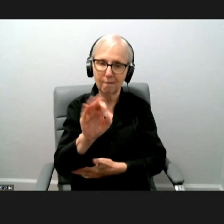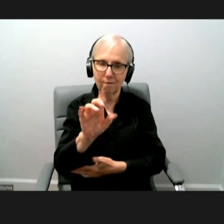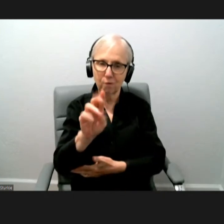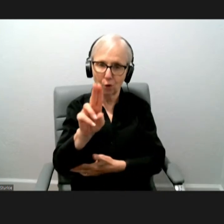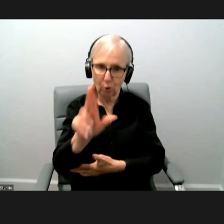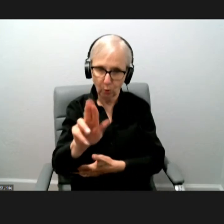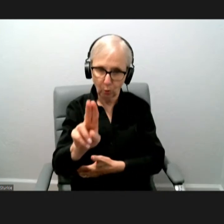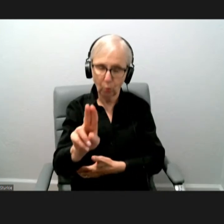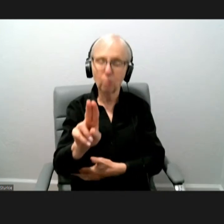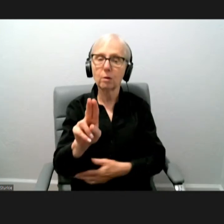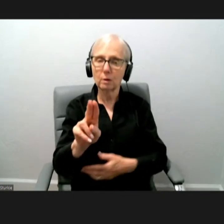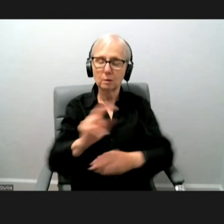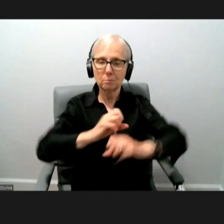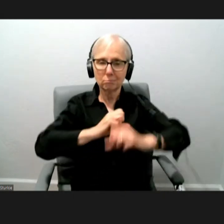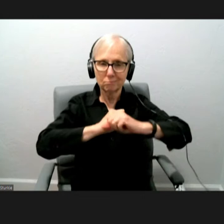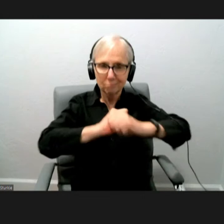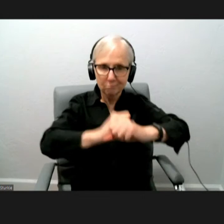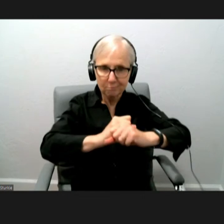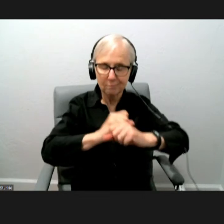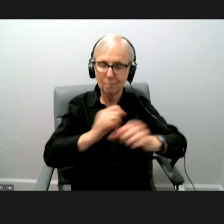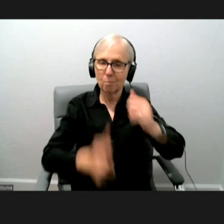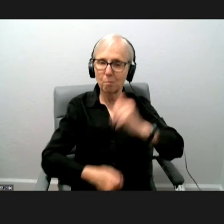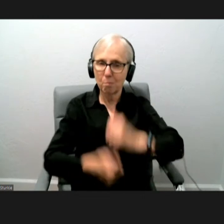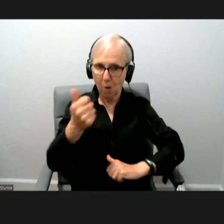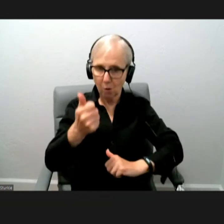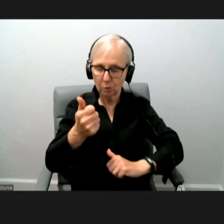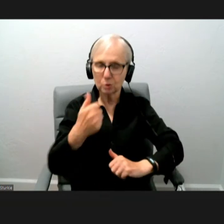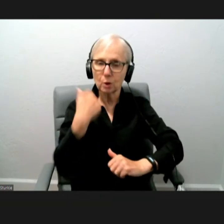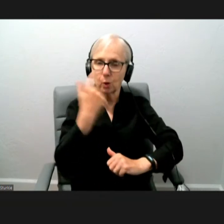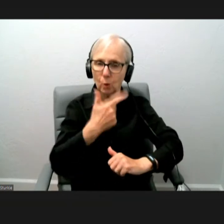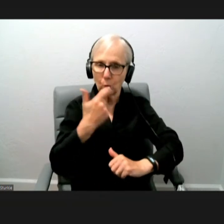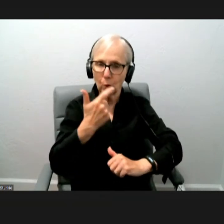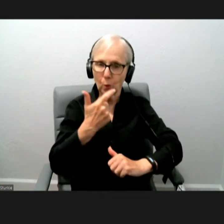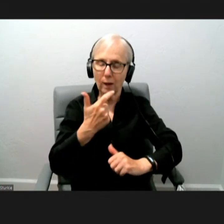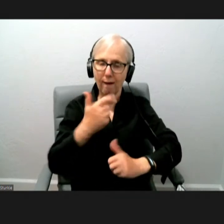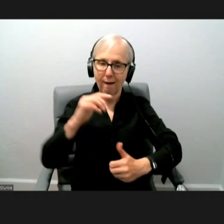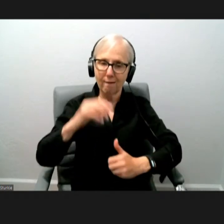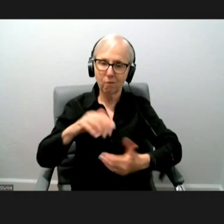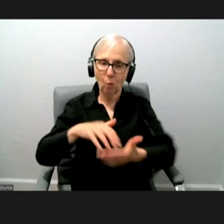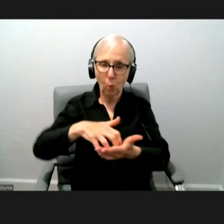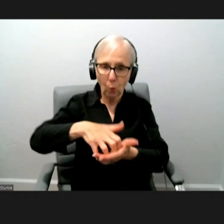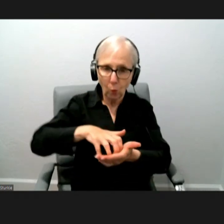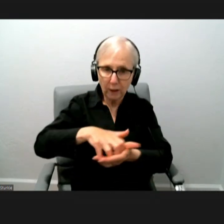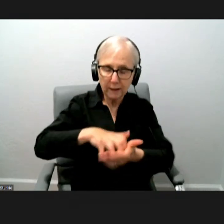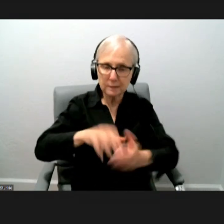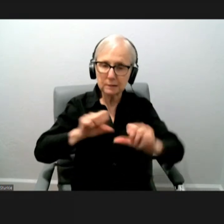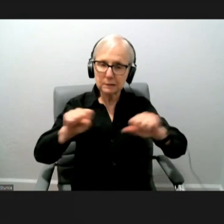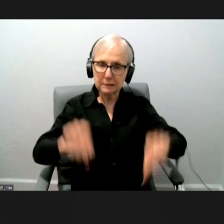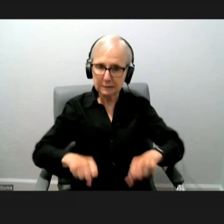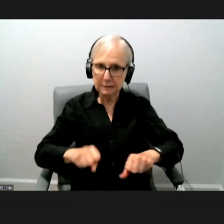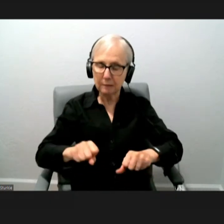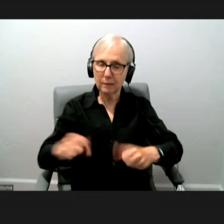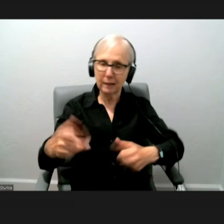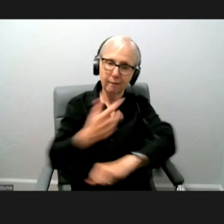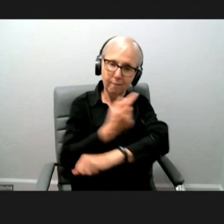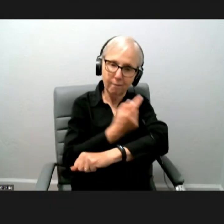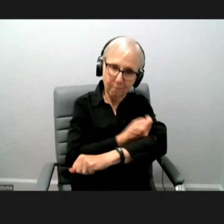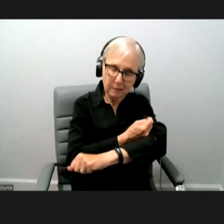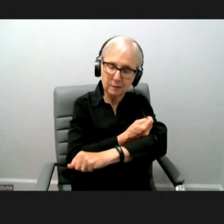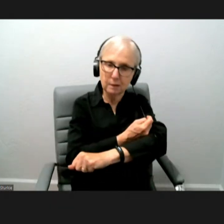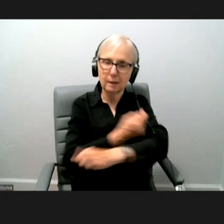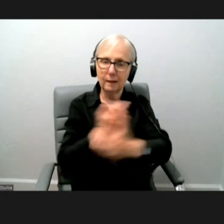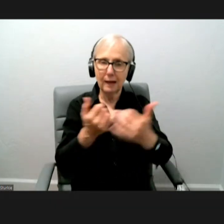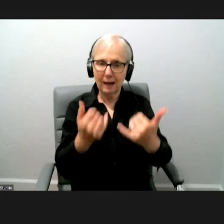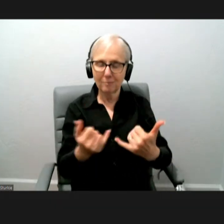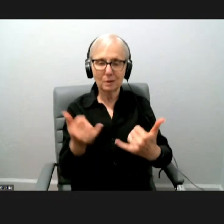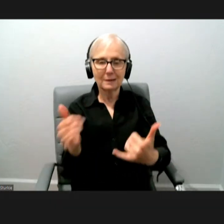to ensure that those who are most vulnerable get that vaccine. And I think we're at a point now where we have to start looking at COVID